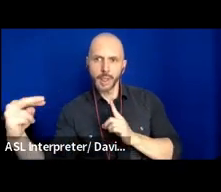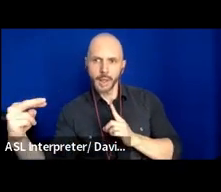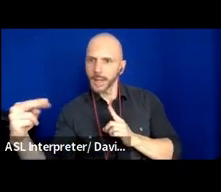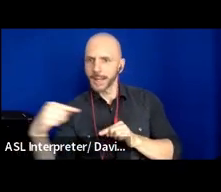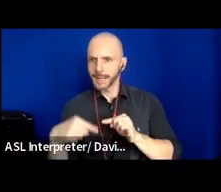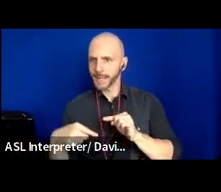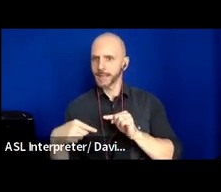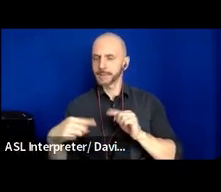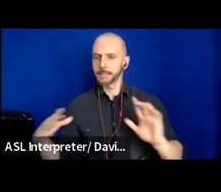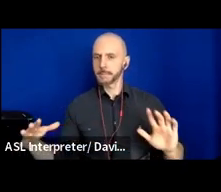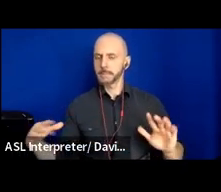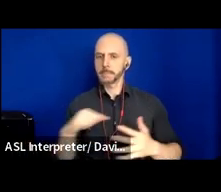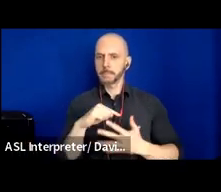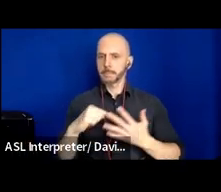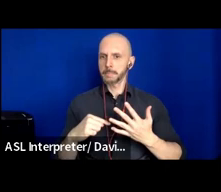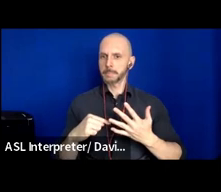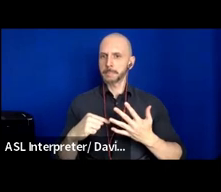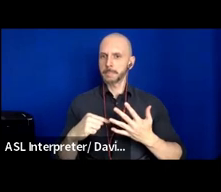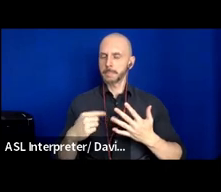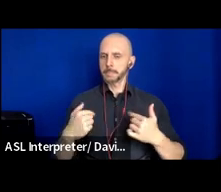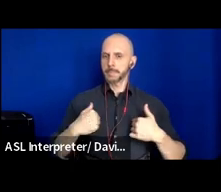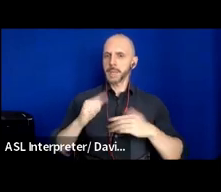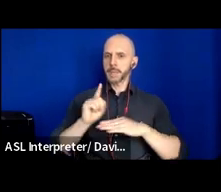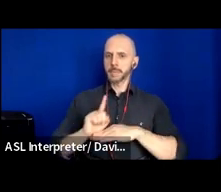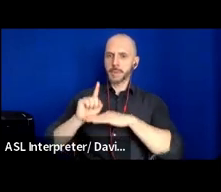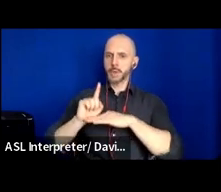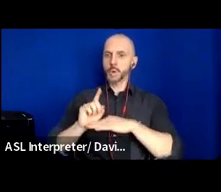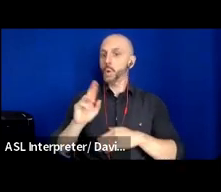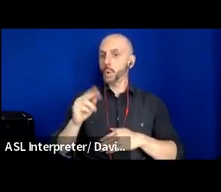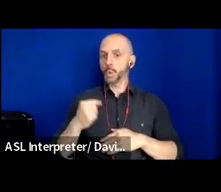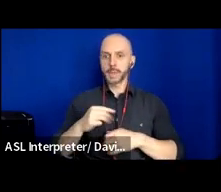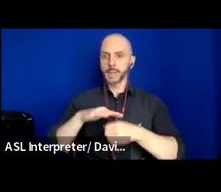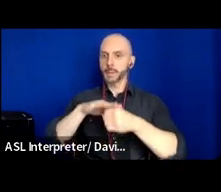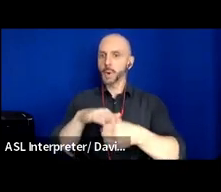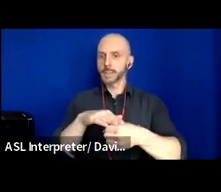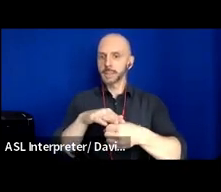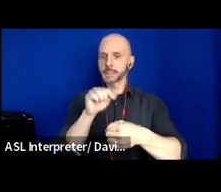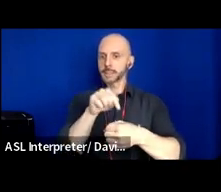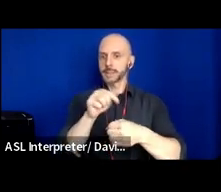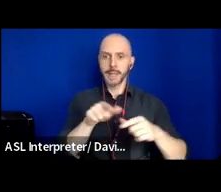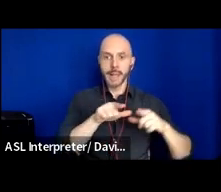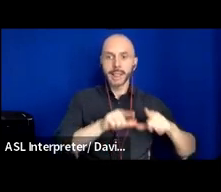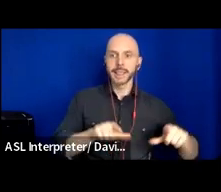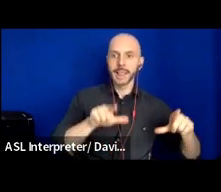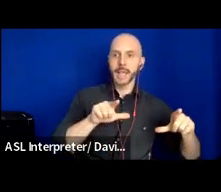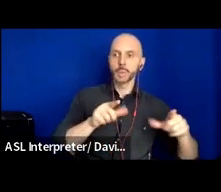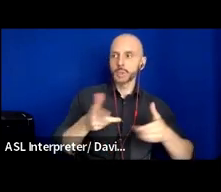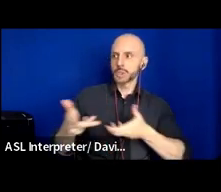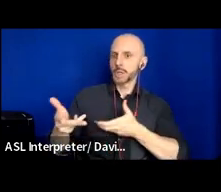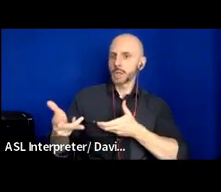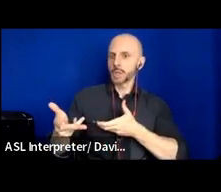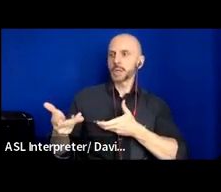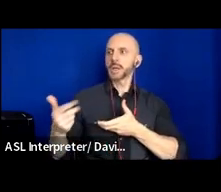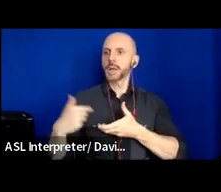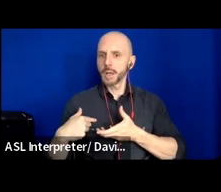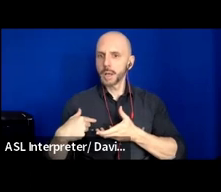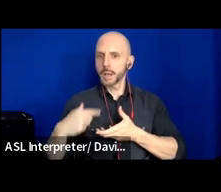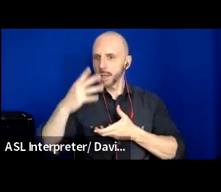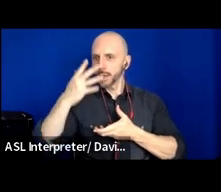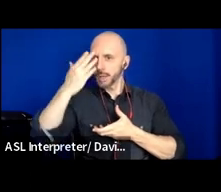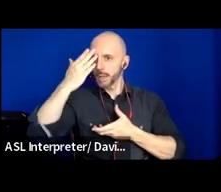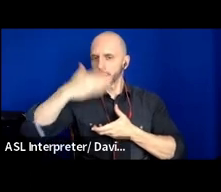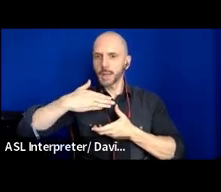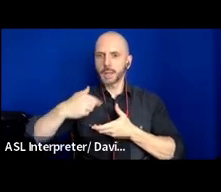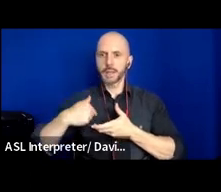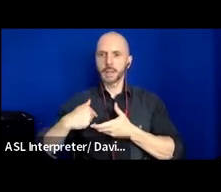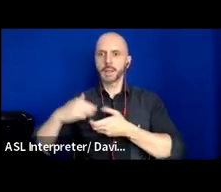following the same path of, oppressive either language, behaviors, engagements that certainly I need to recognize. So it's